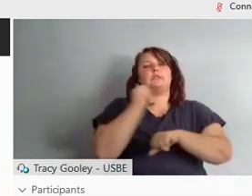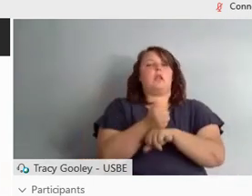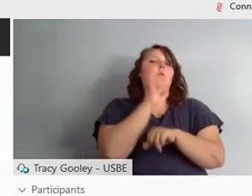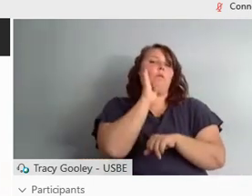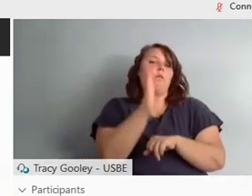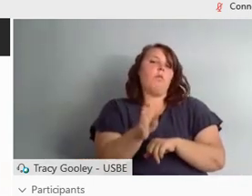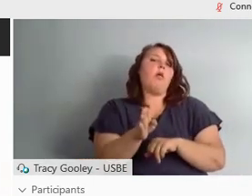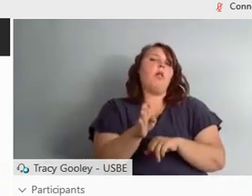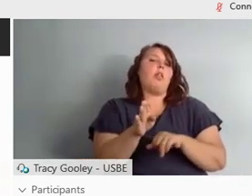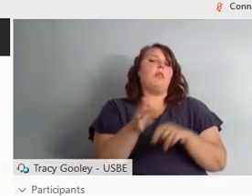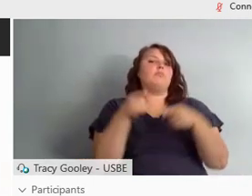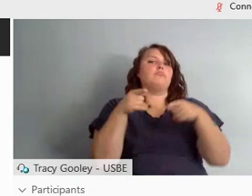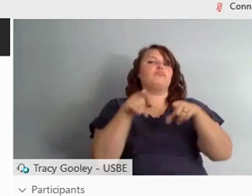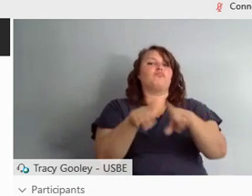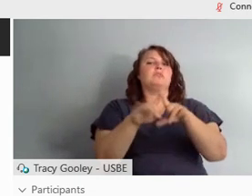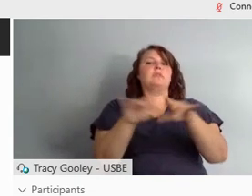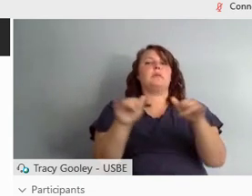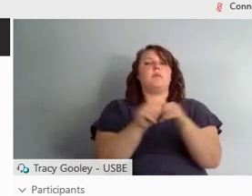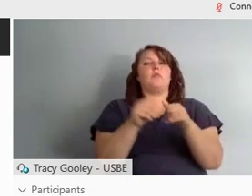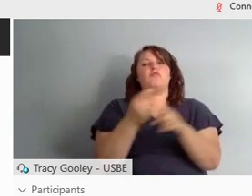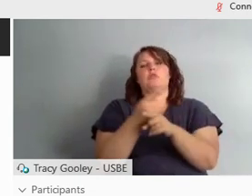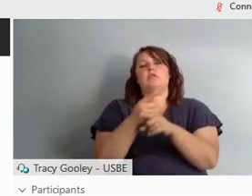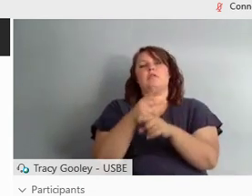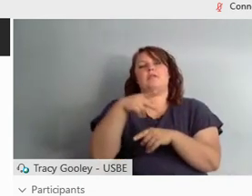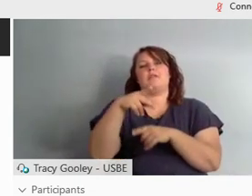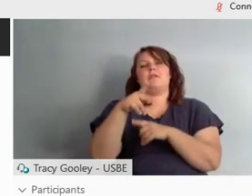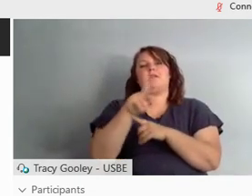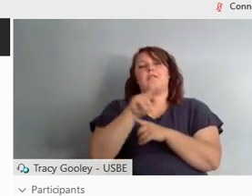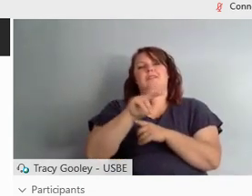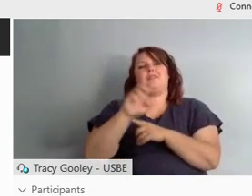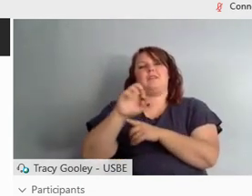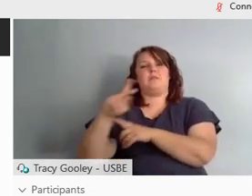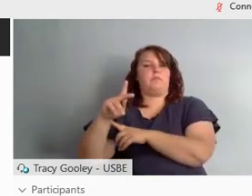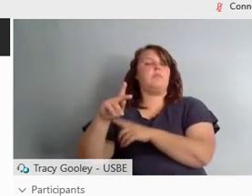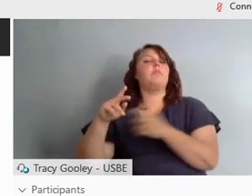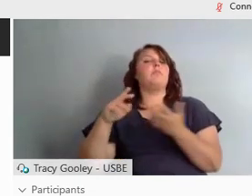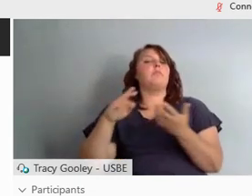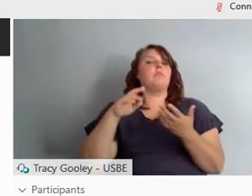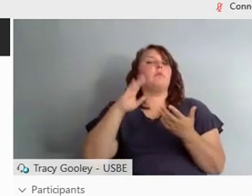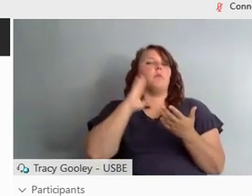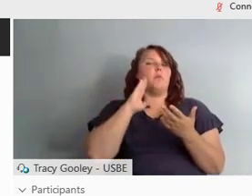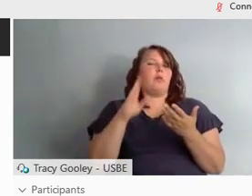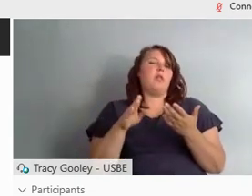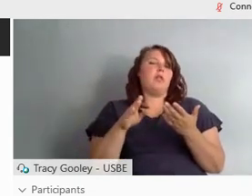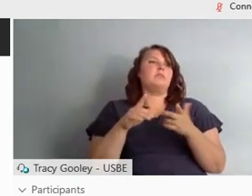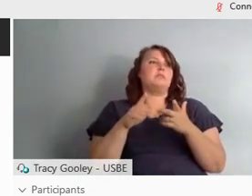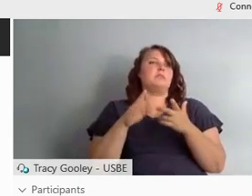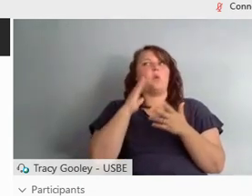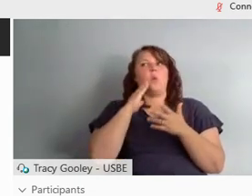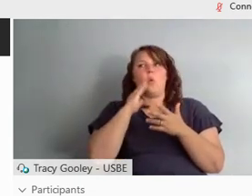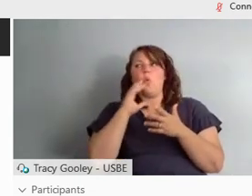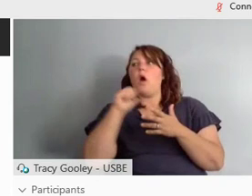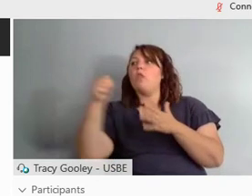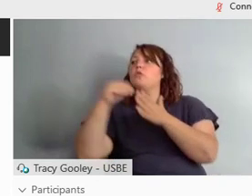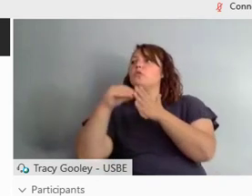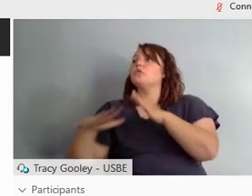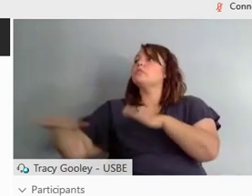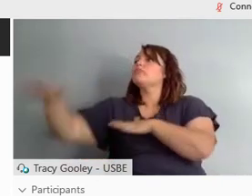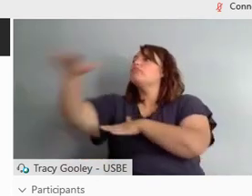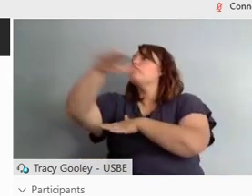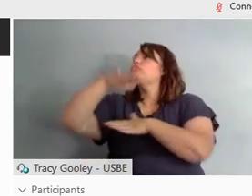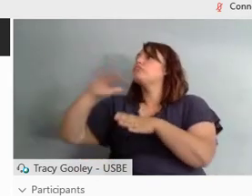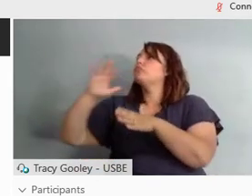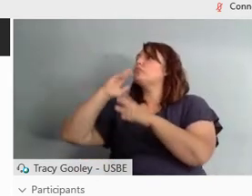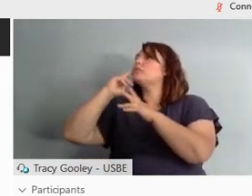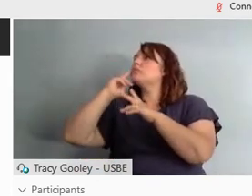regular KEEP to look at where students across the state typically fell in that entry, and then we'll be